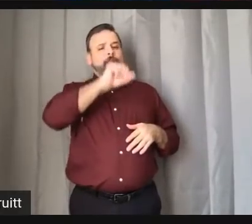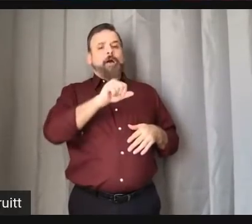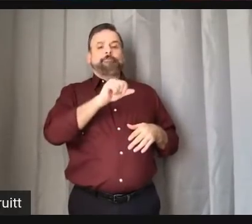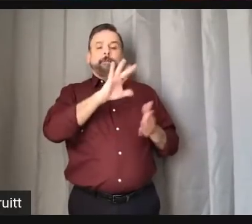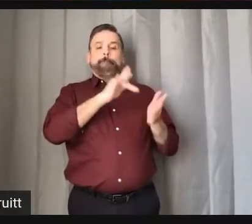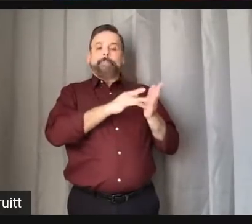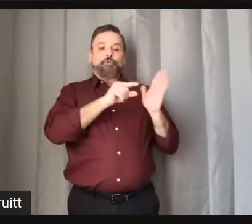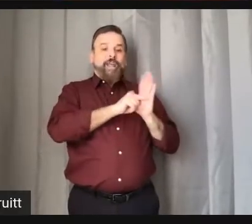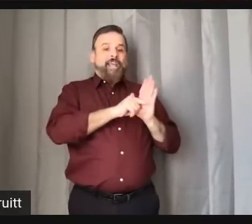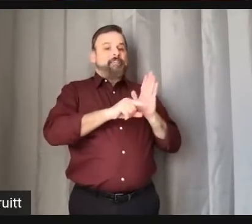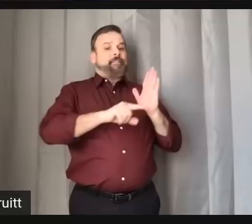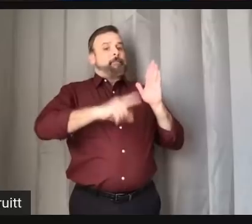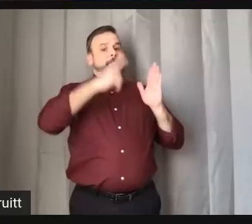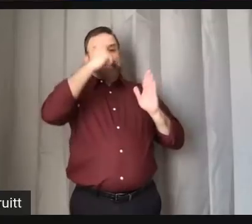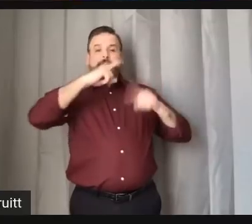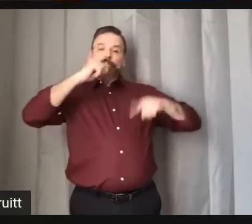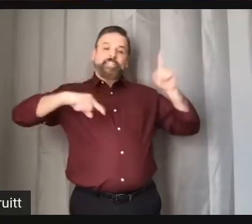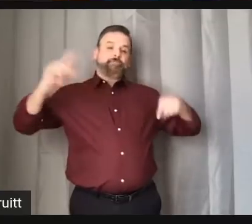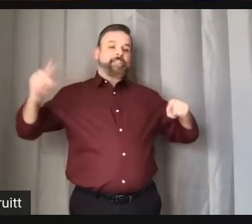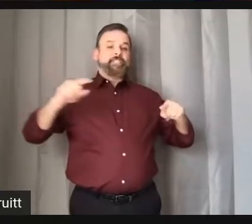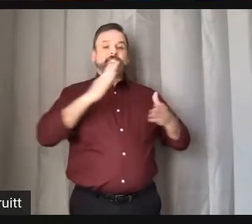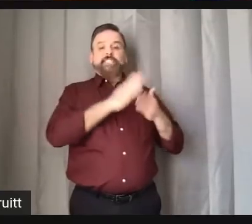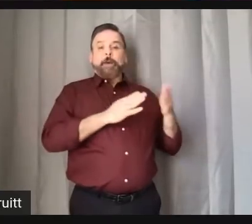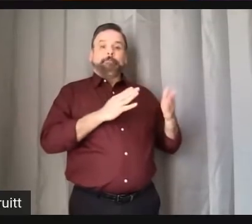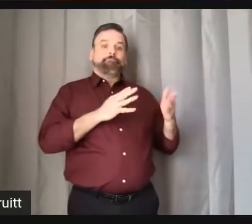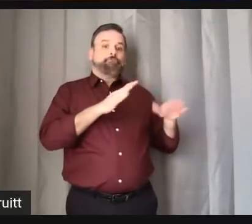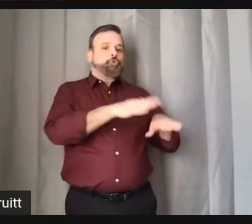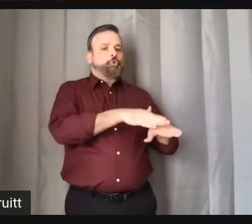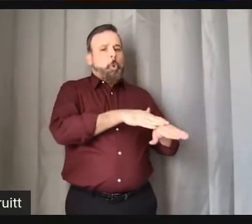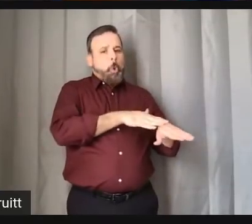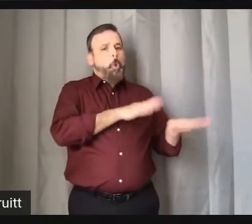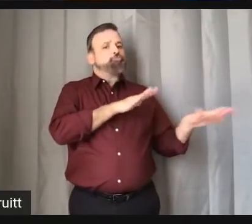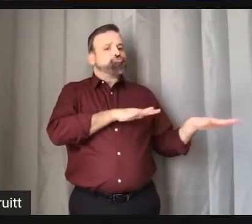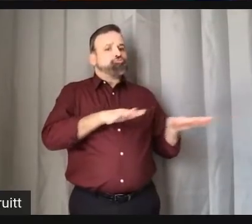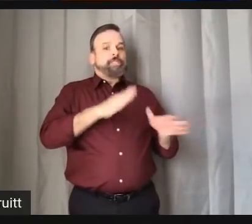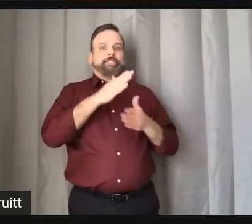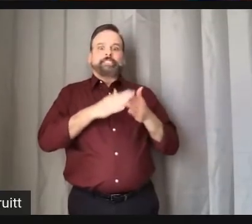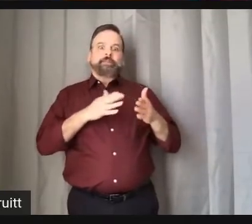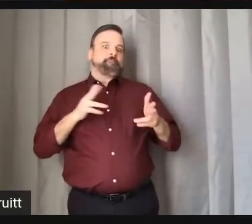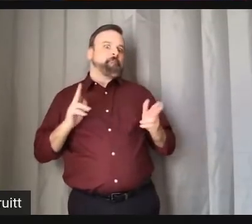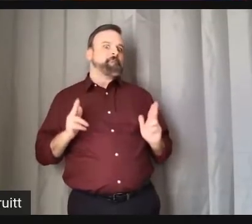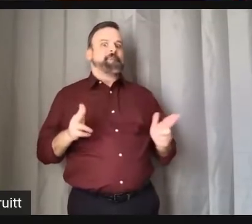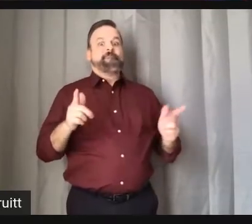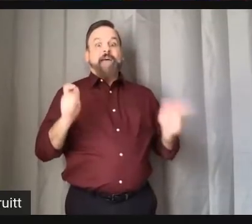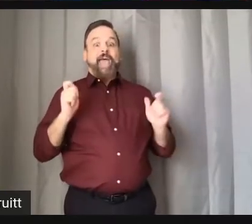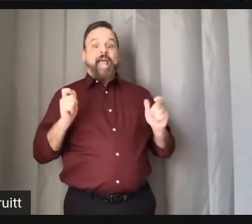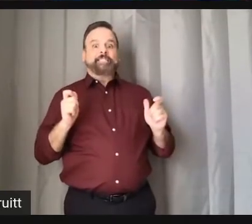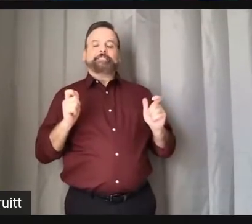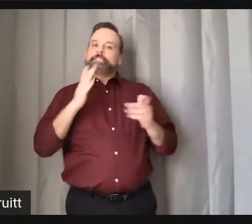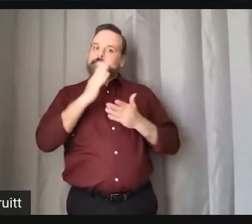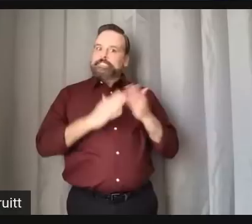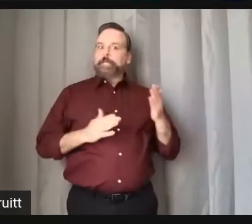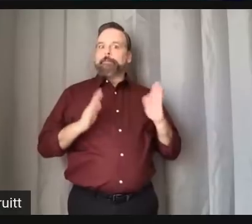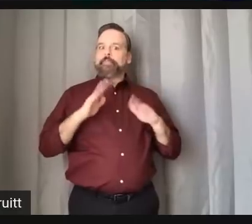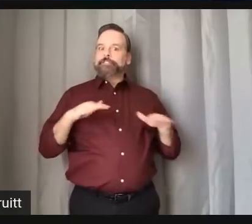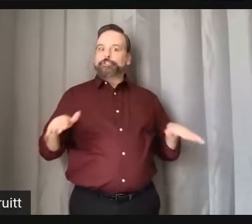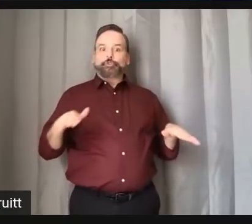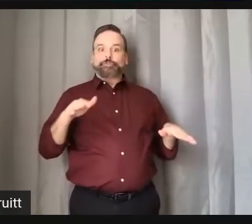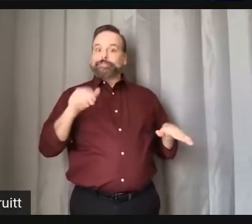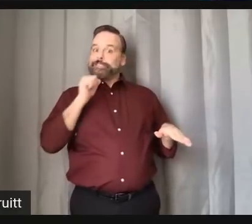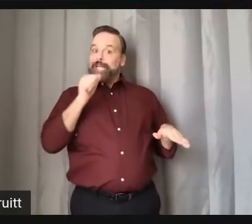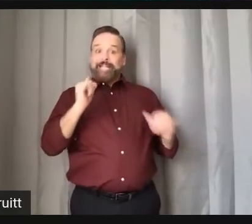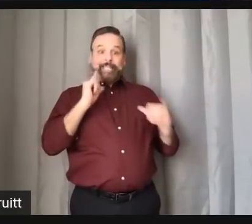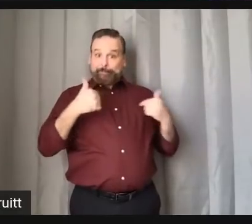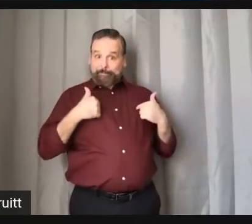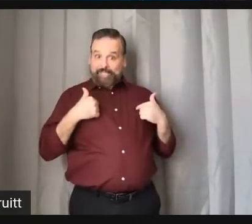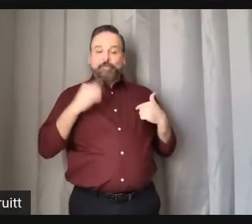there are very differently paced ones, and ones that speak to kids, you know, who weren't me at 11. And so that's really where